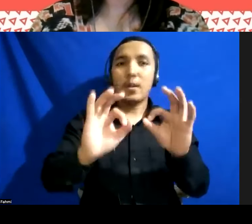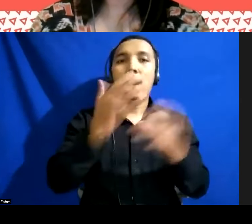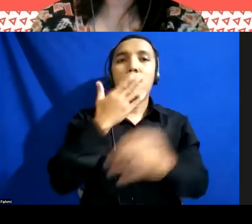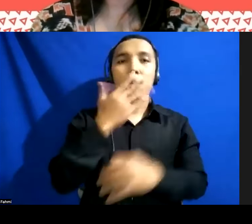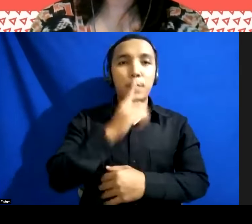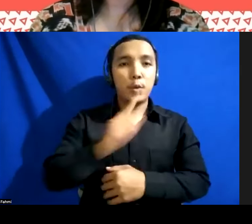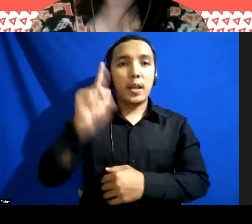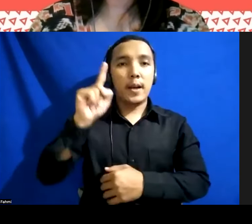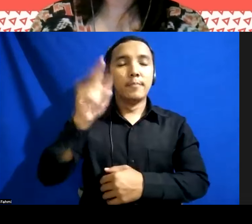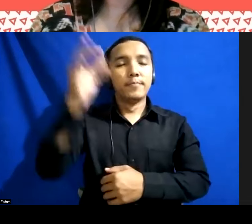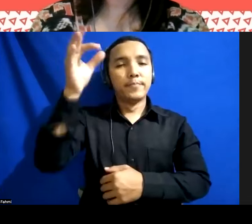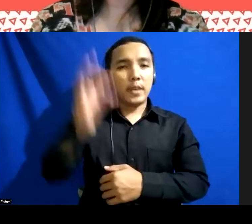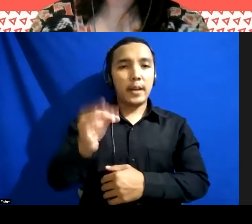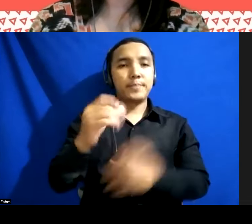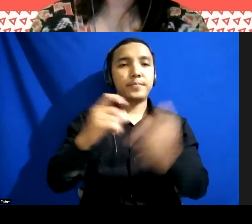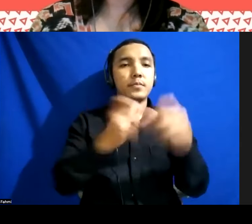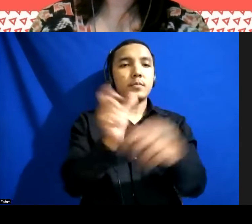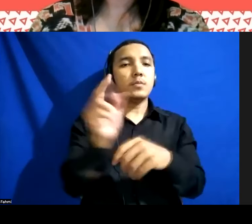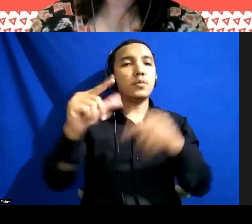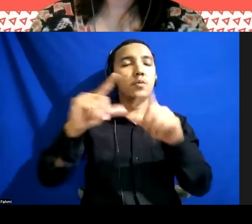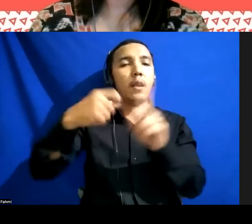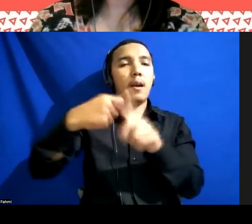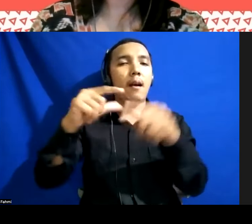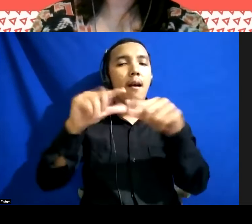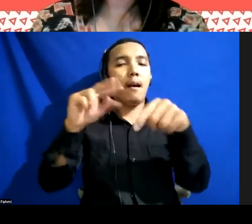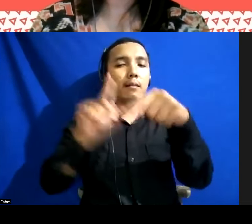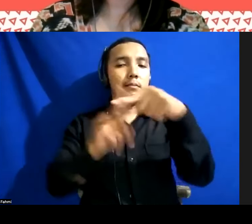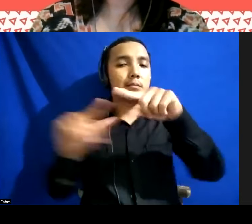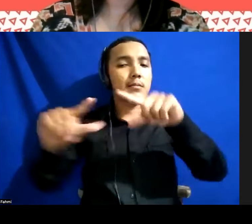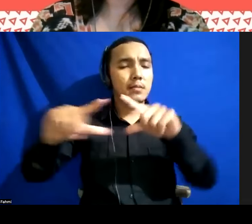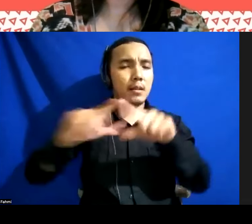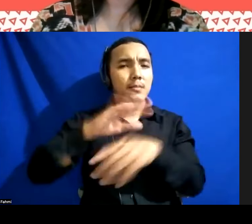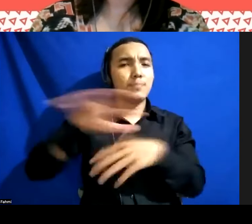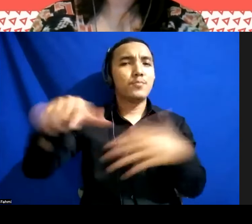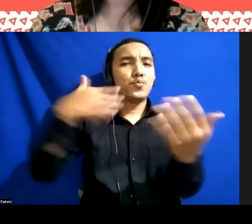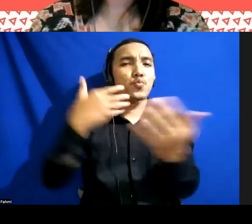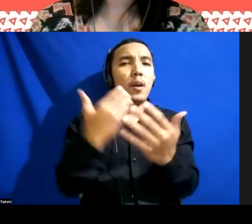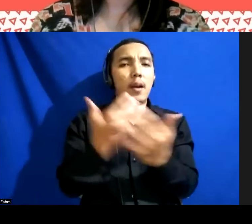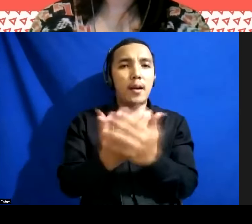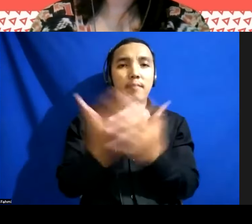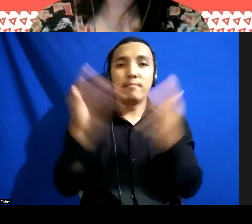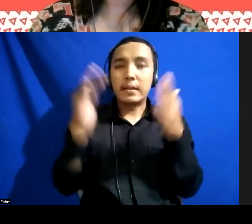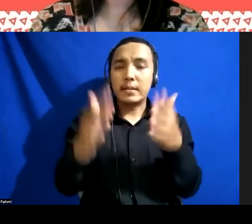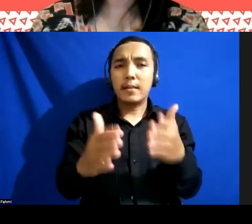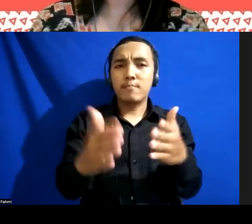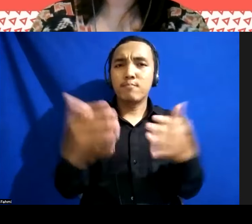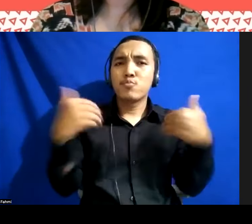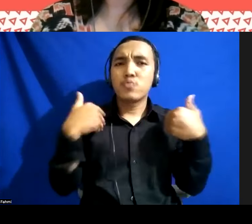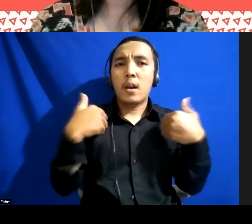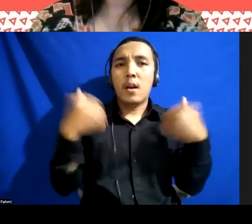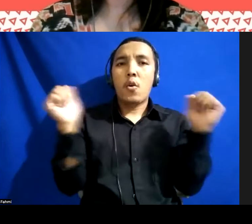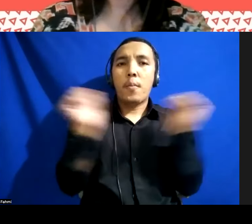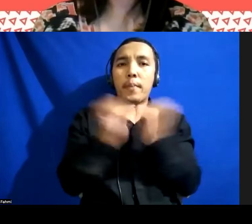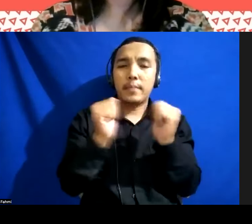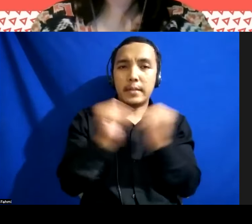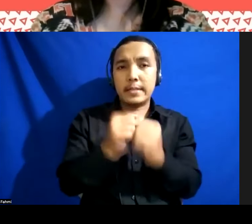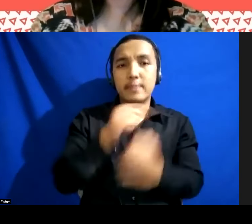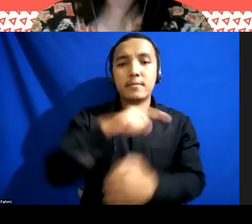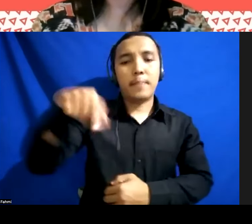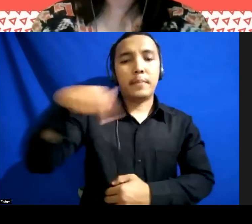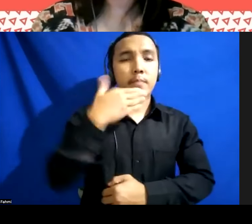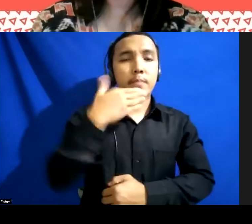been perfected, but our government, we are committed. We are significantly committed to